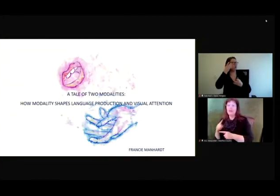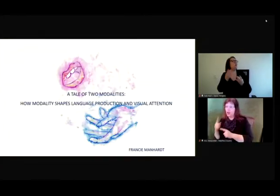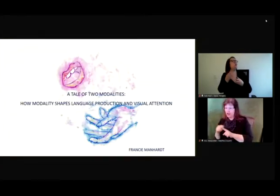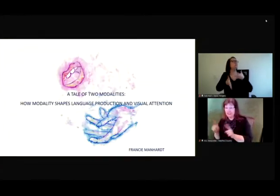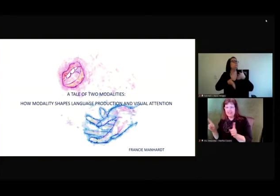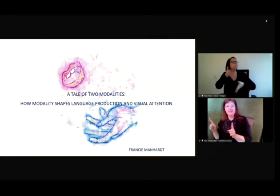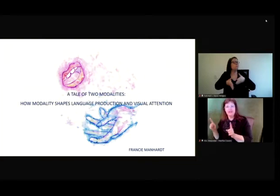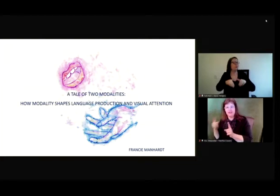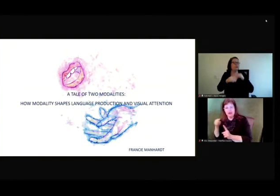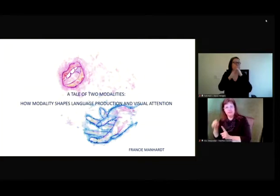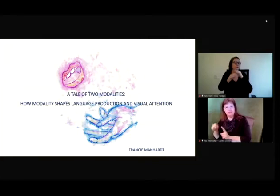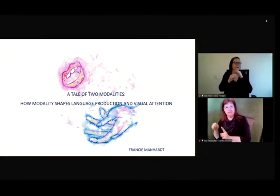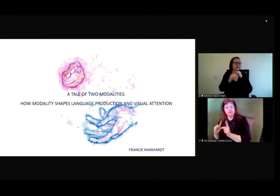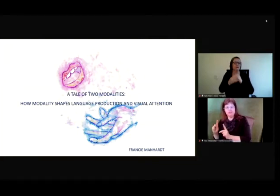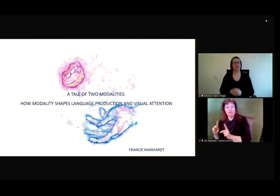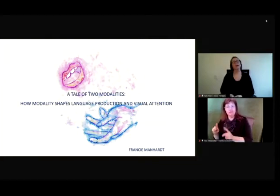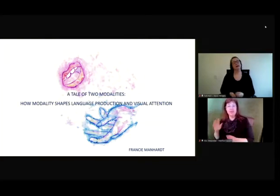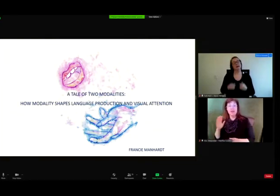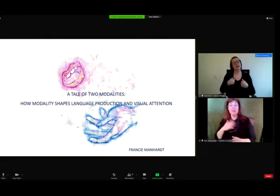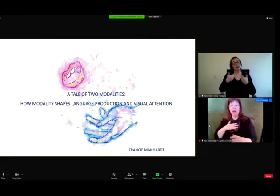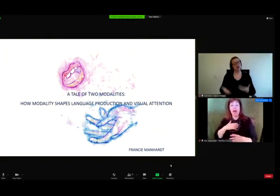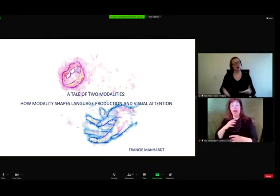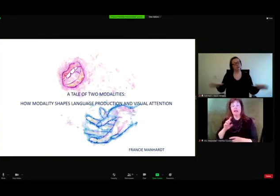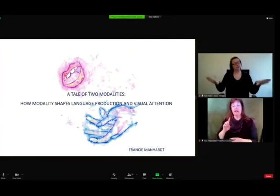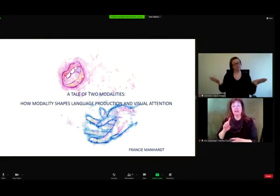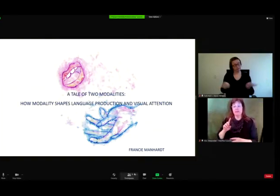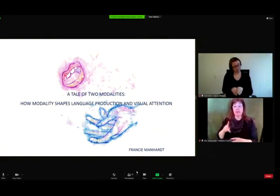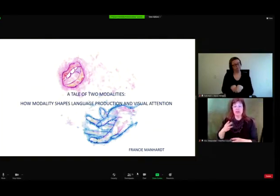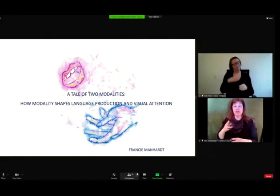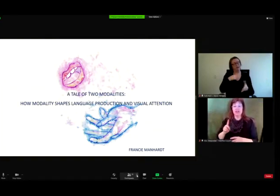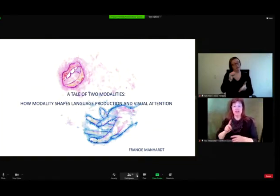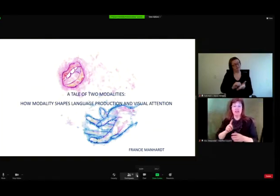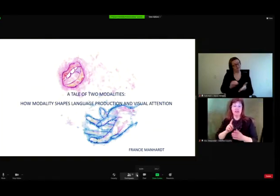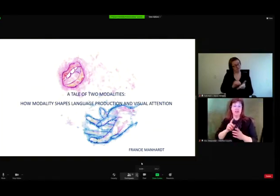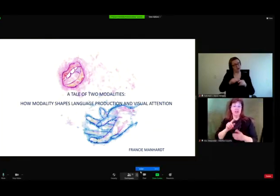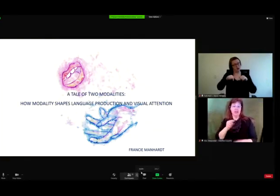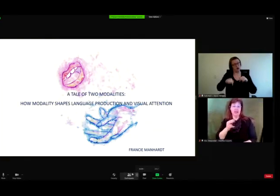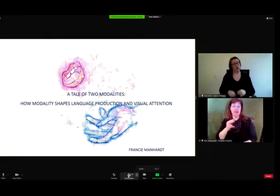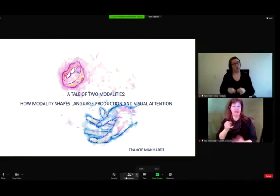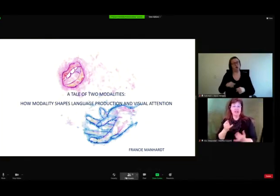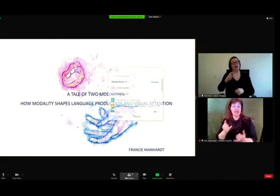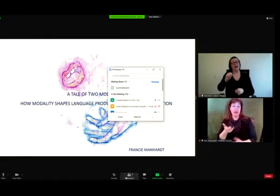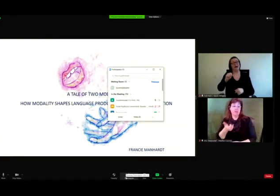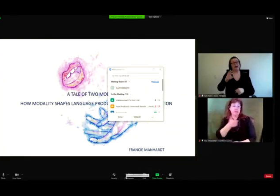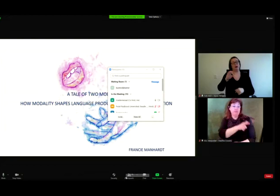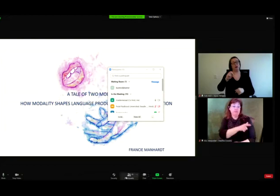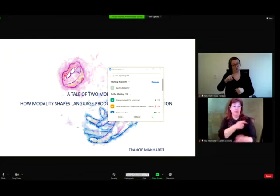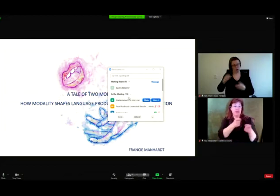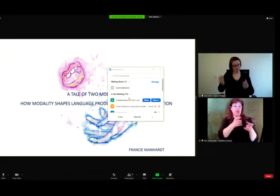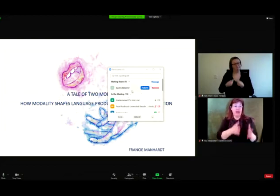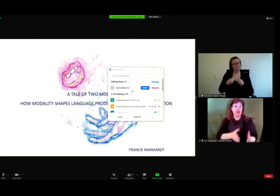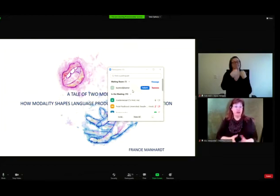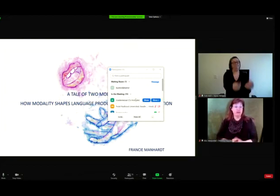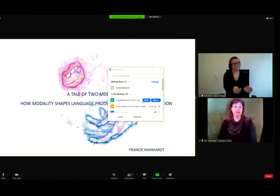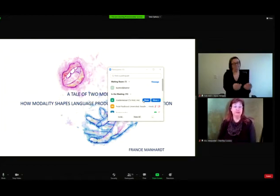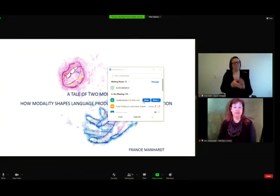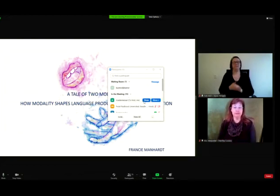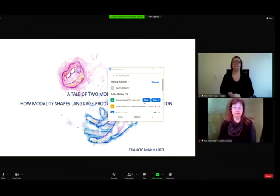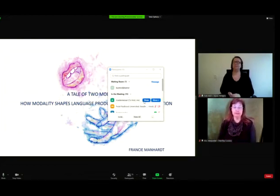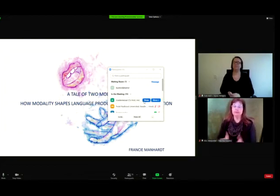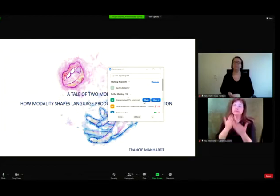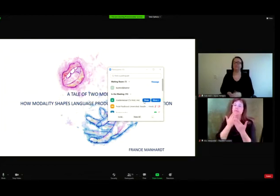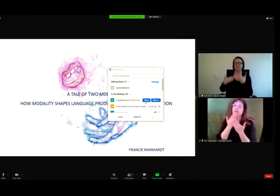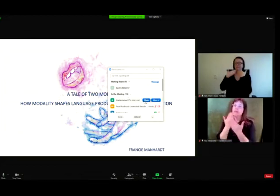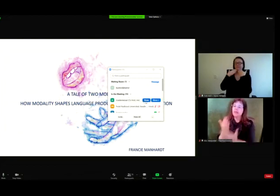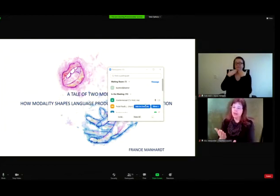Having presented the summary of my doctoral thesis, I return the floor to the rector. Thank you very much. I now give the